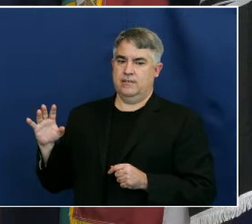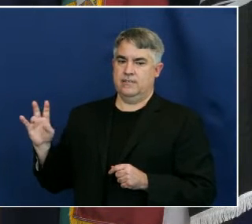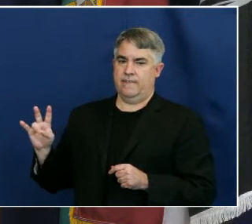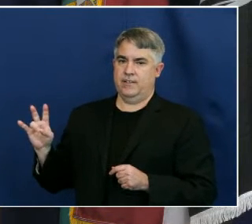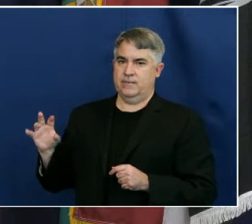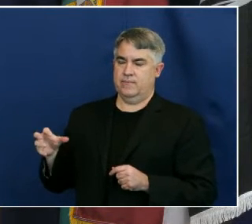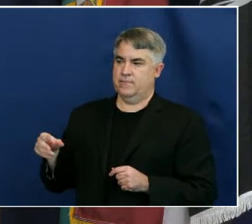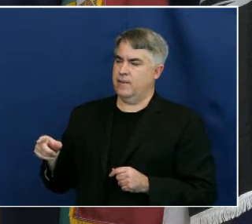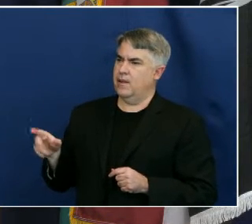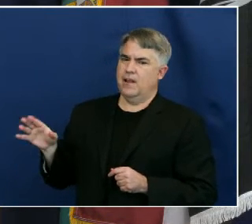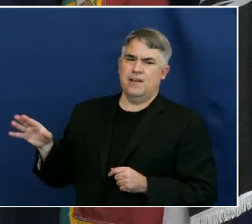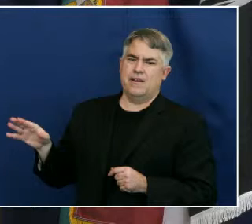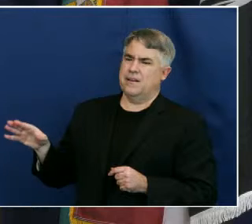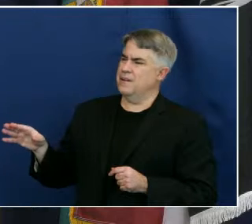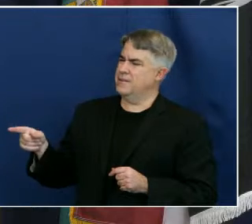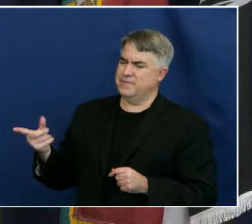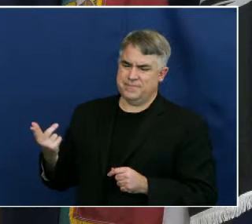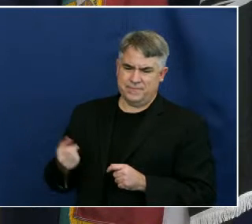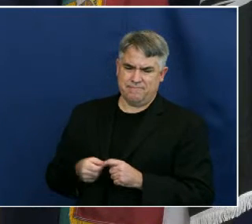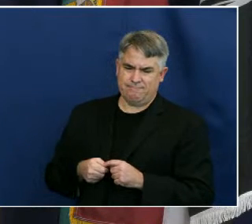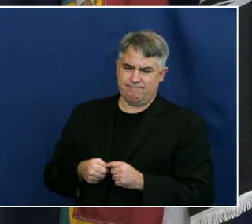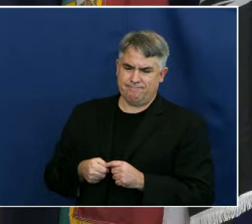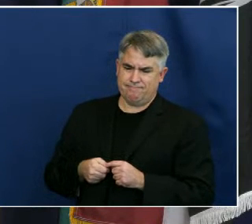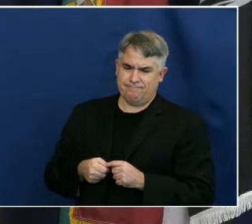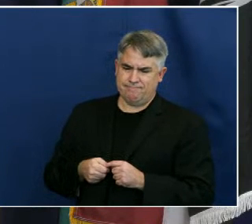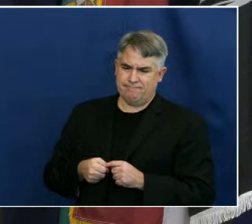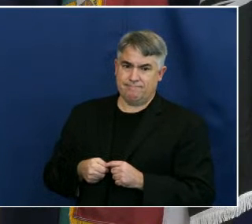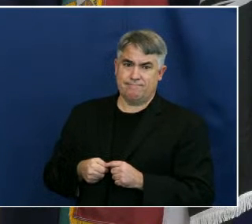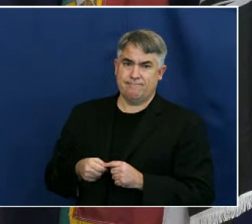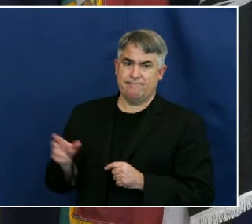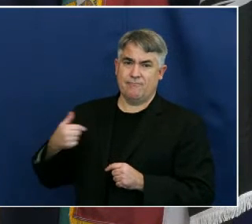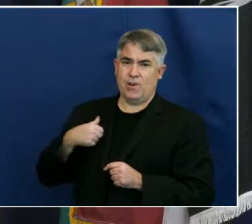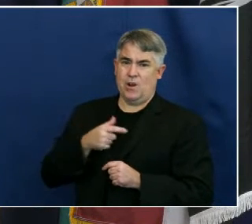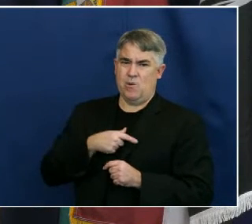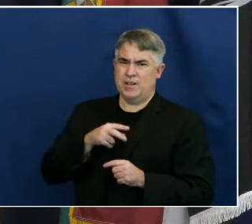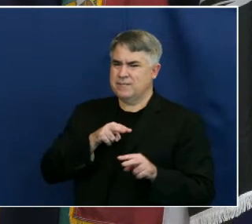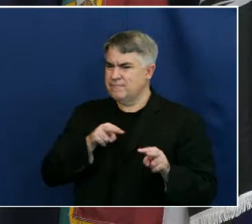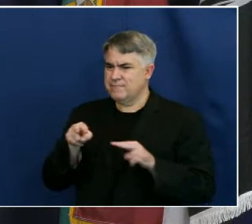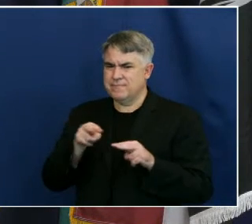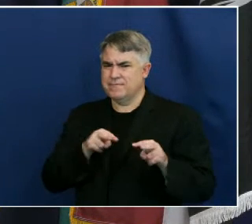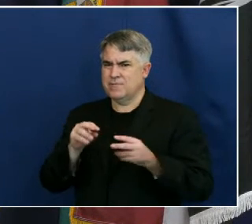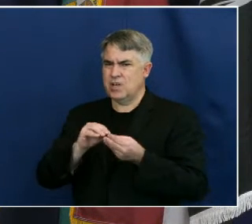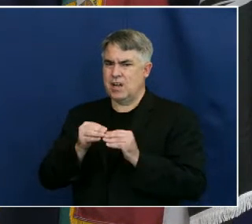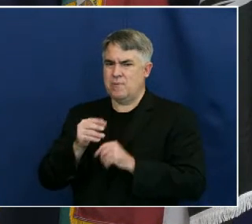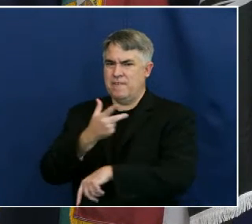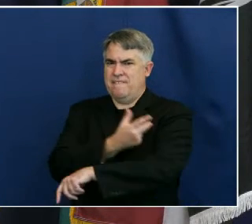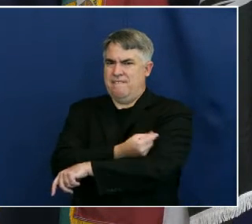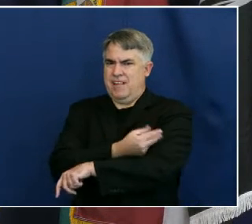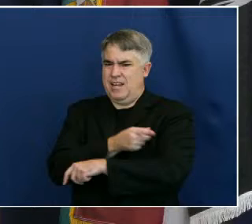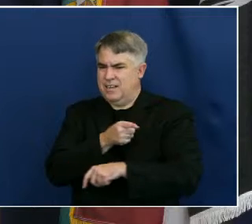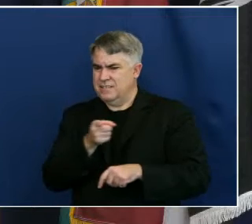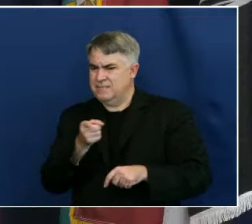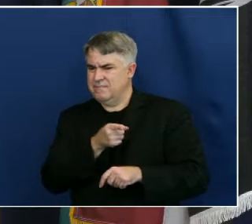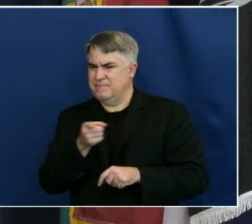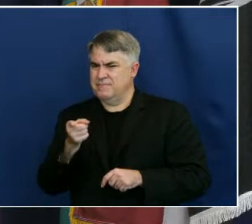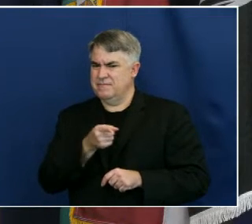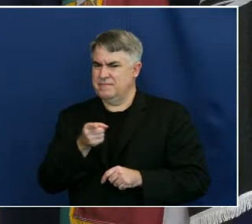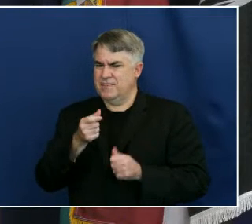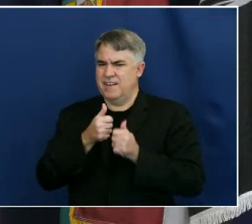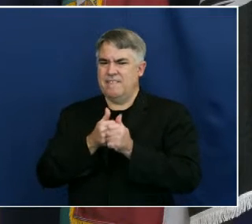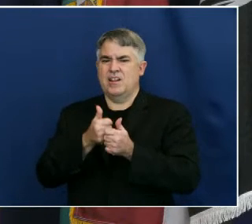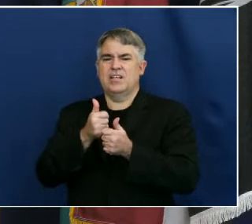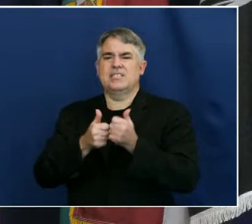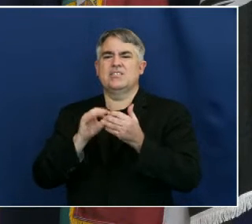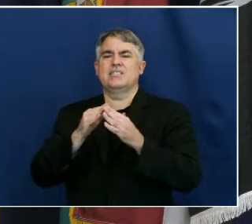Hi, good afternoon. So we were looking at the numbers of vaccines administered by the county broken down by zip code. And